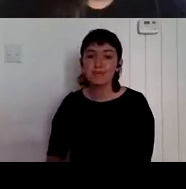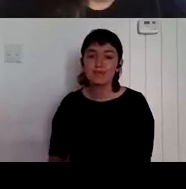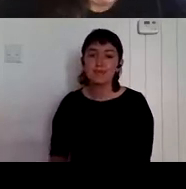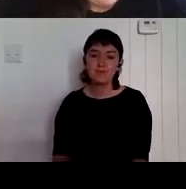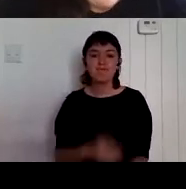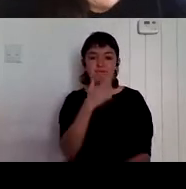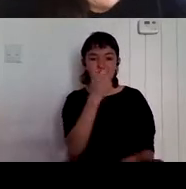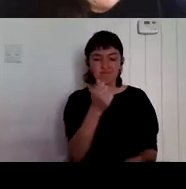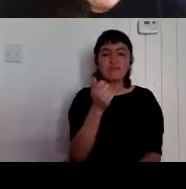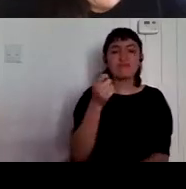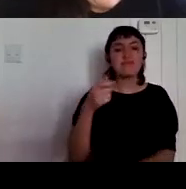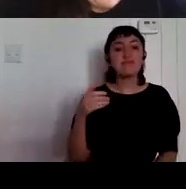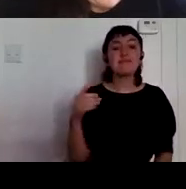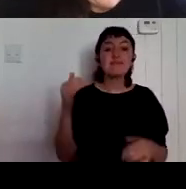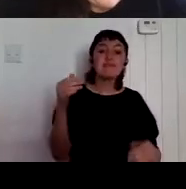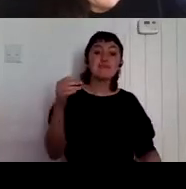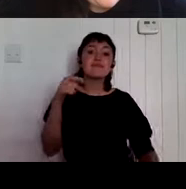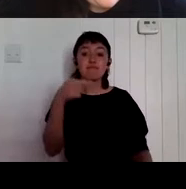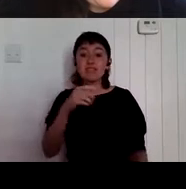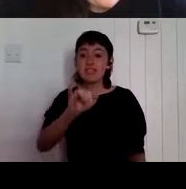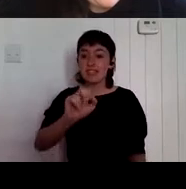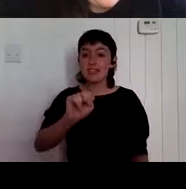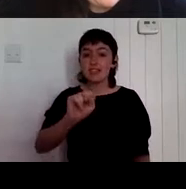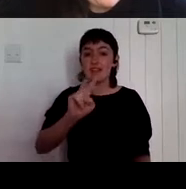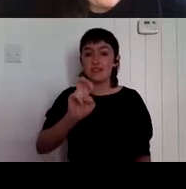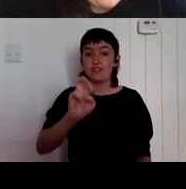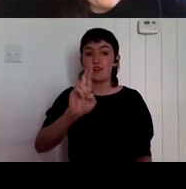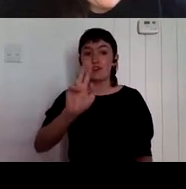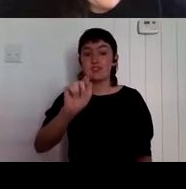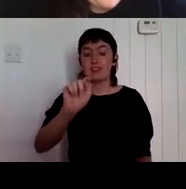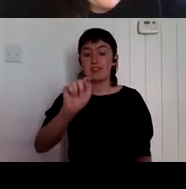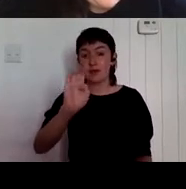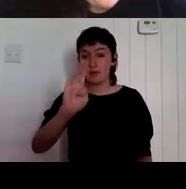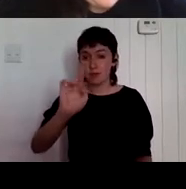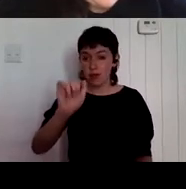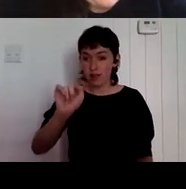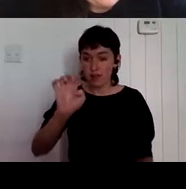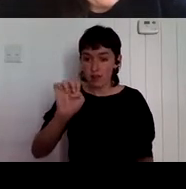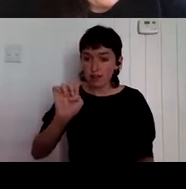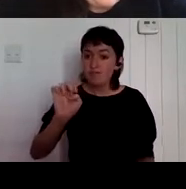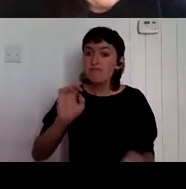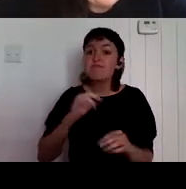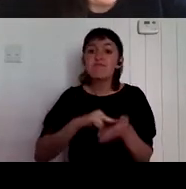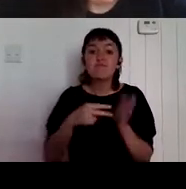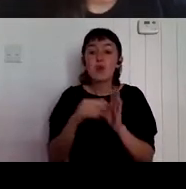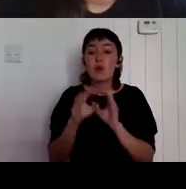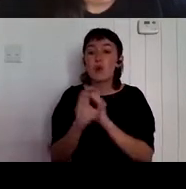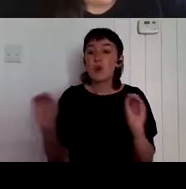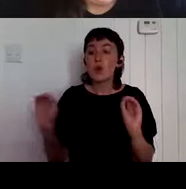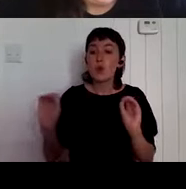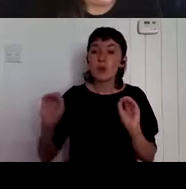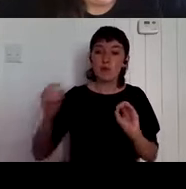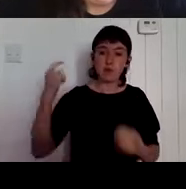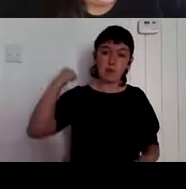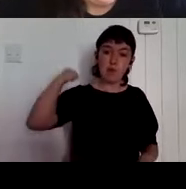So, cnidarians are invertebrates, so they don't have a spine. so, if you look at, these are an image of